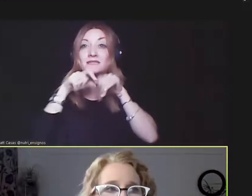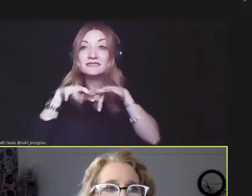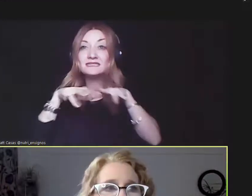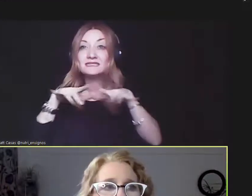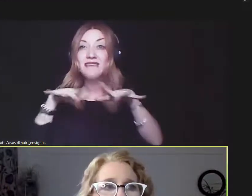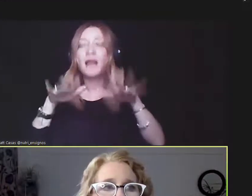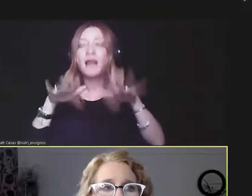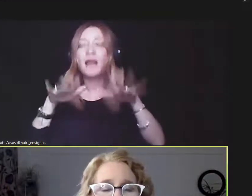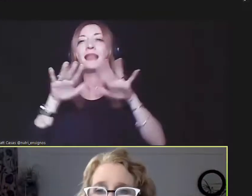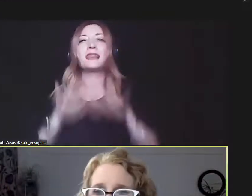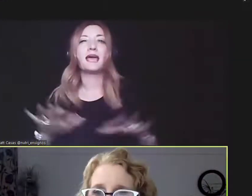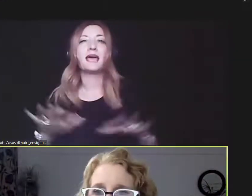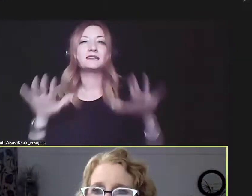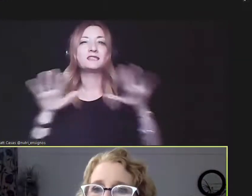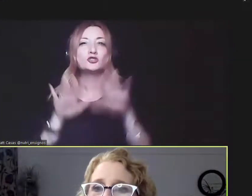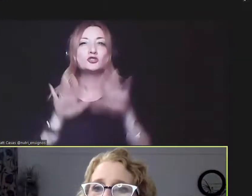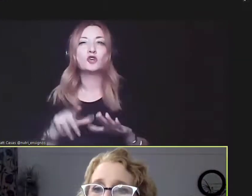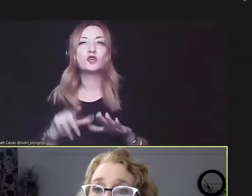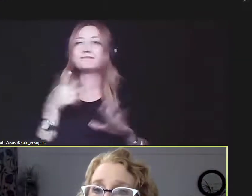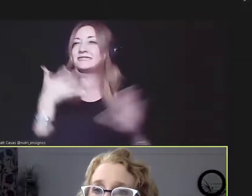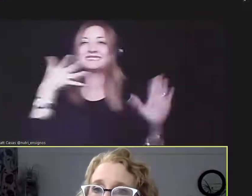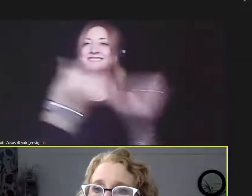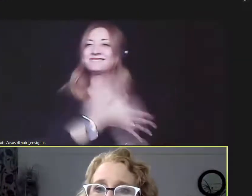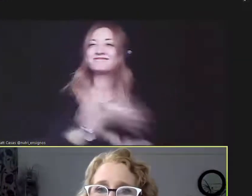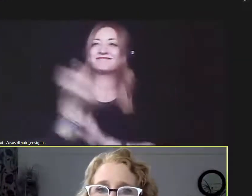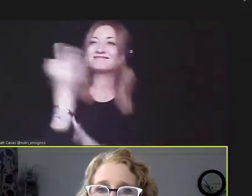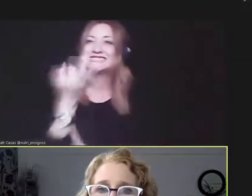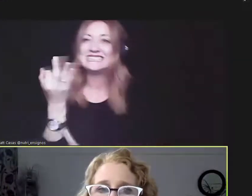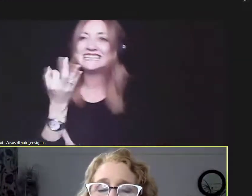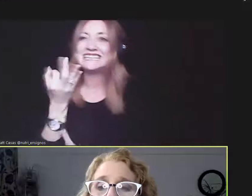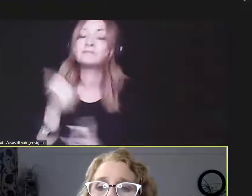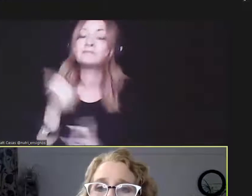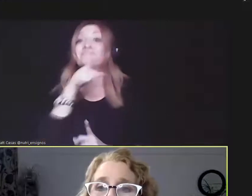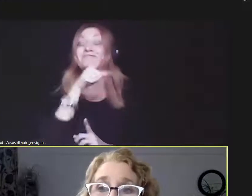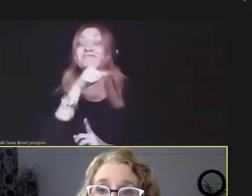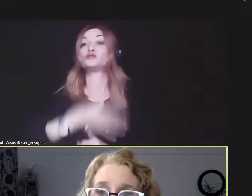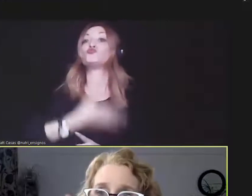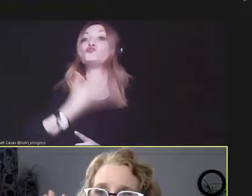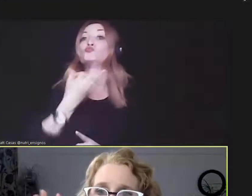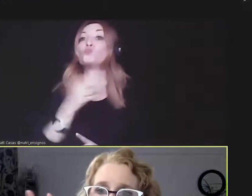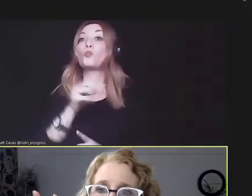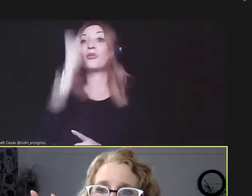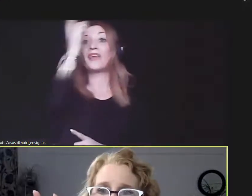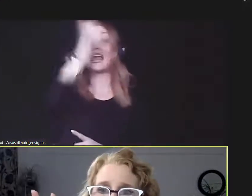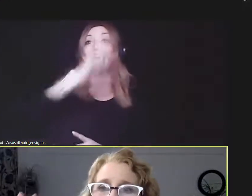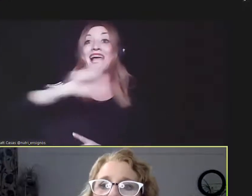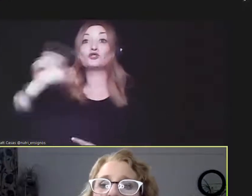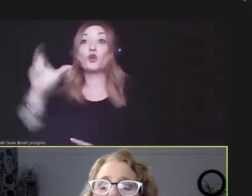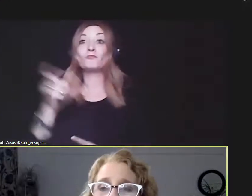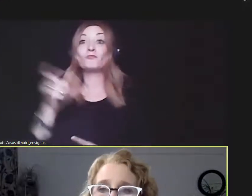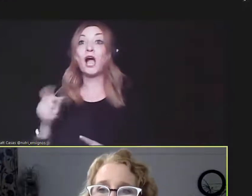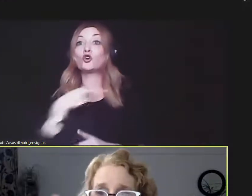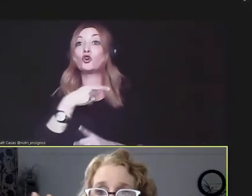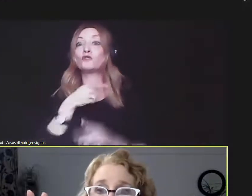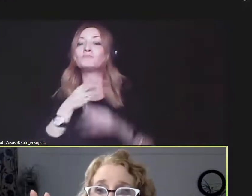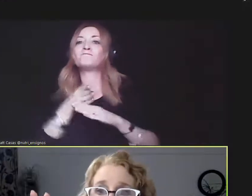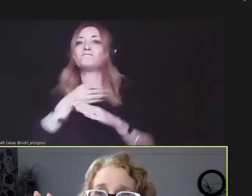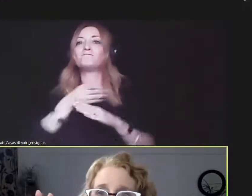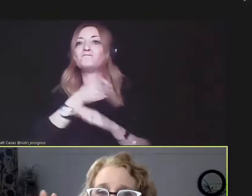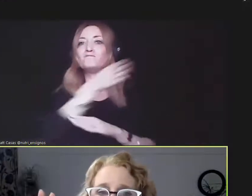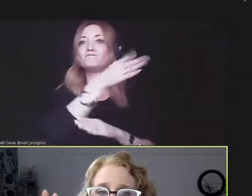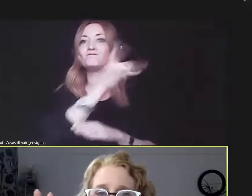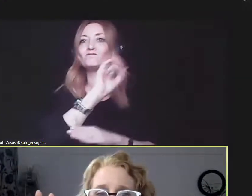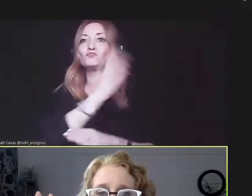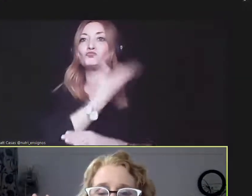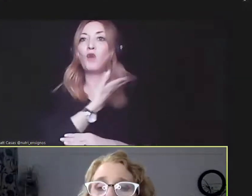and gets to the gut and the lower colon, where it releases in a